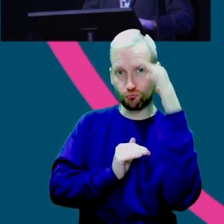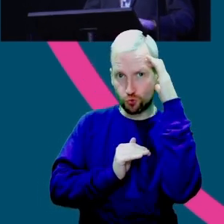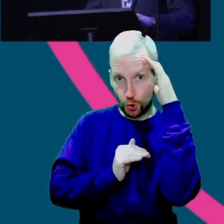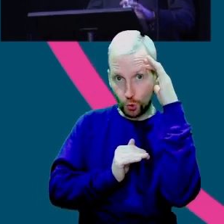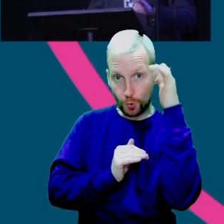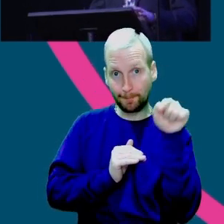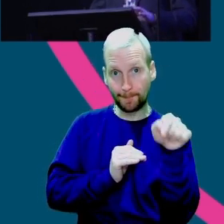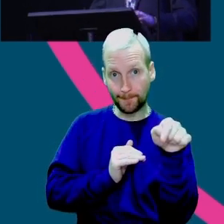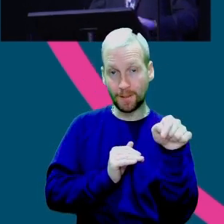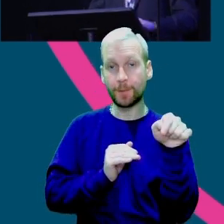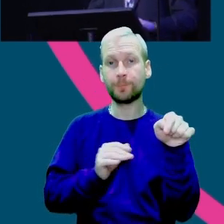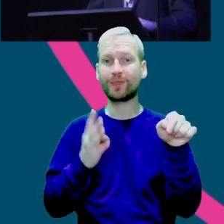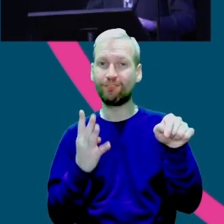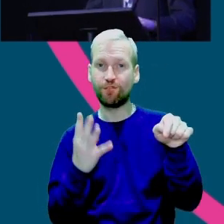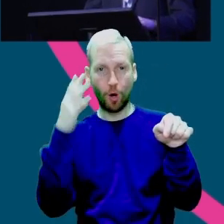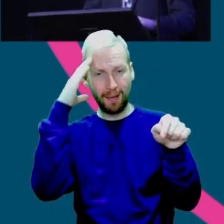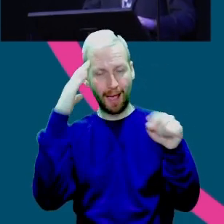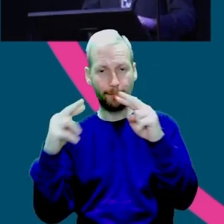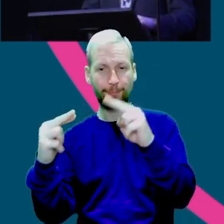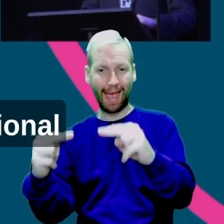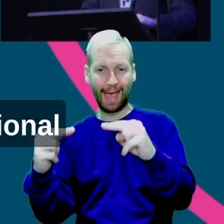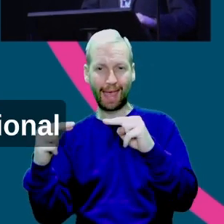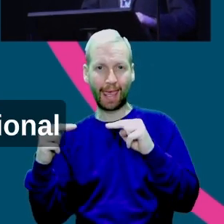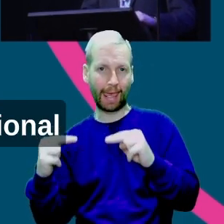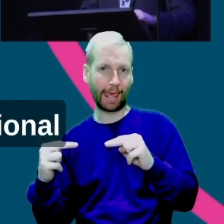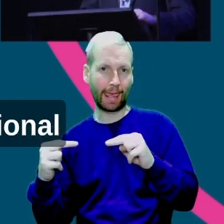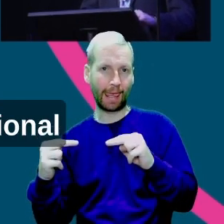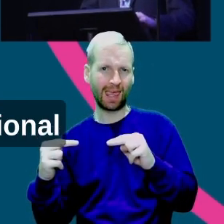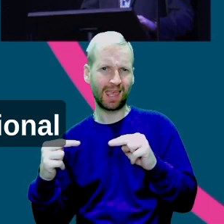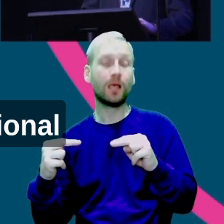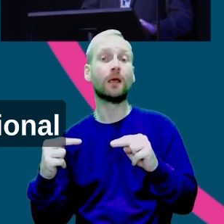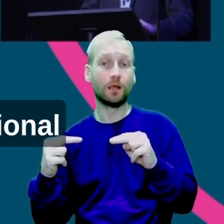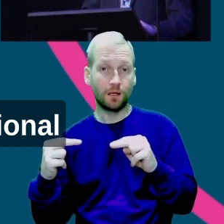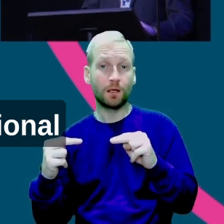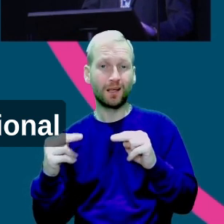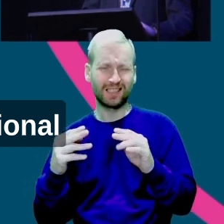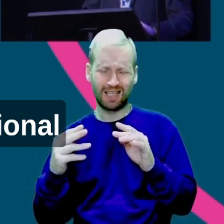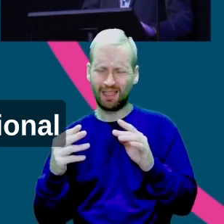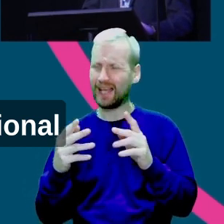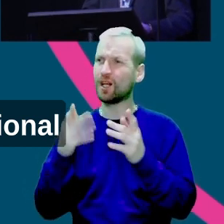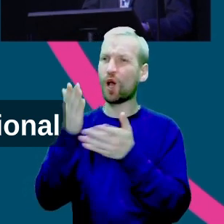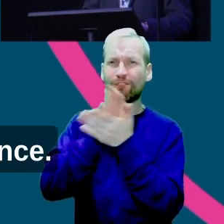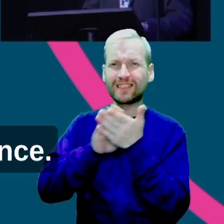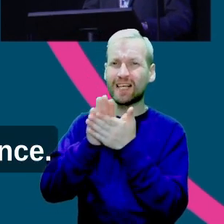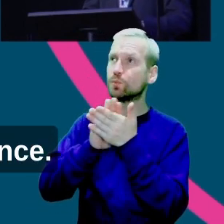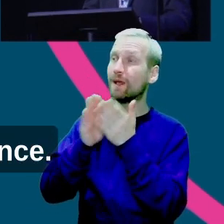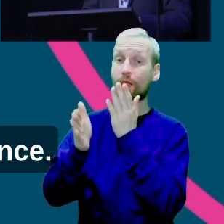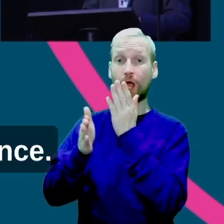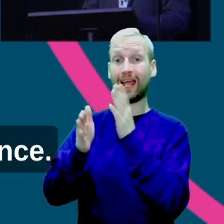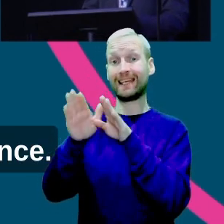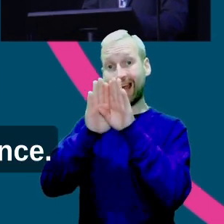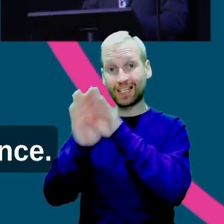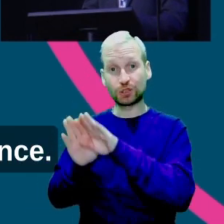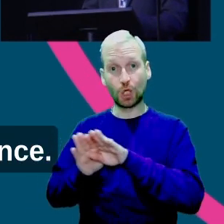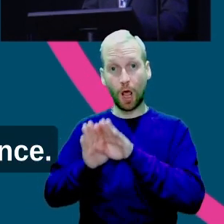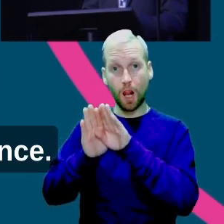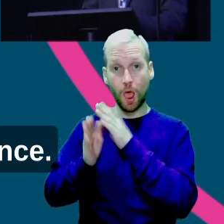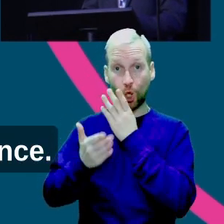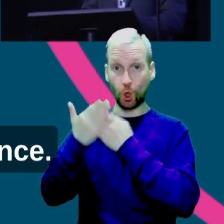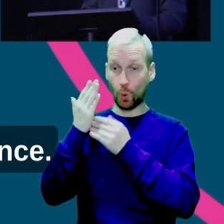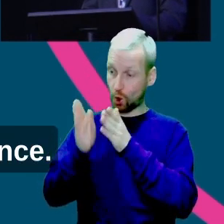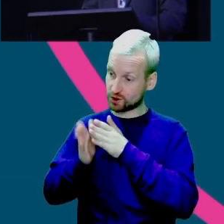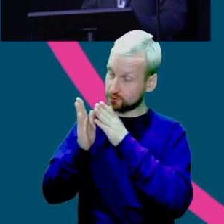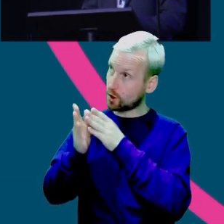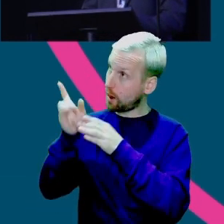individual 4-bedded bays. We also then had some conversations with the National New Hospital, and we looked at the new